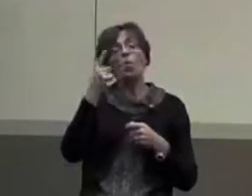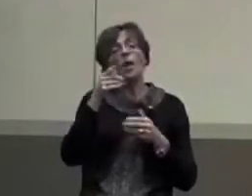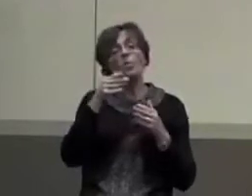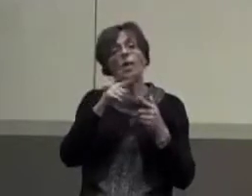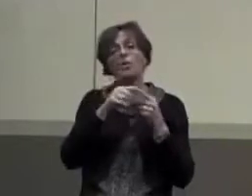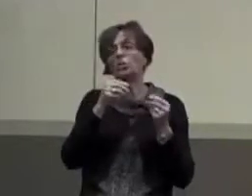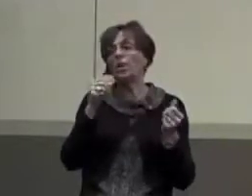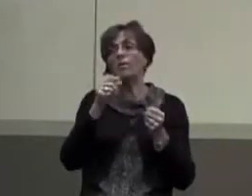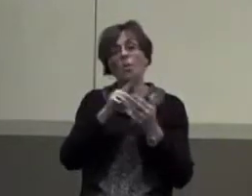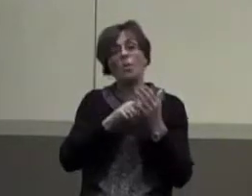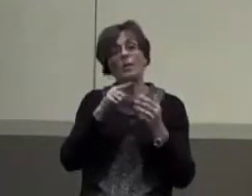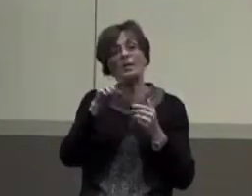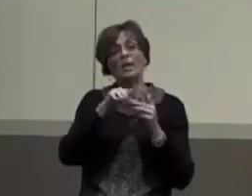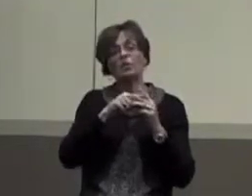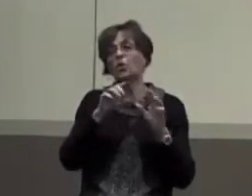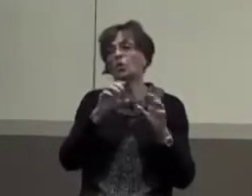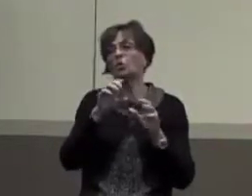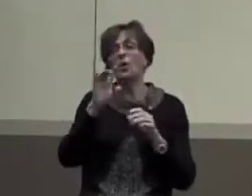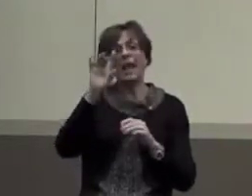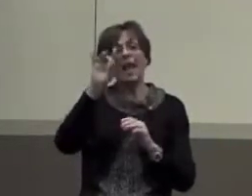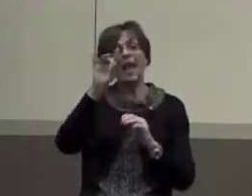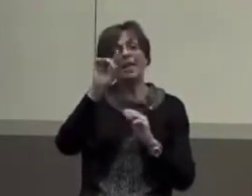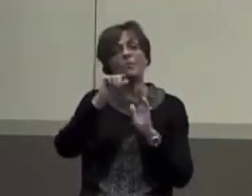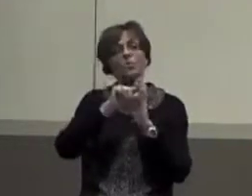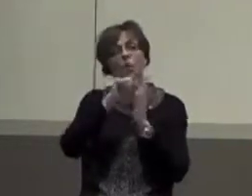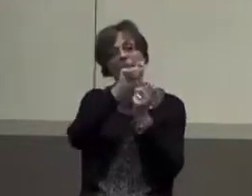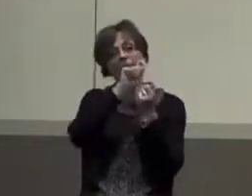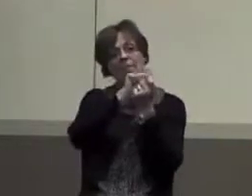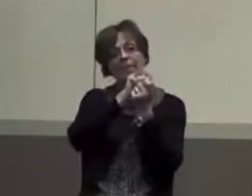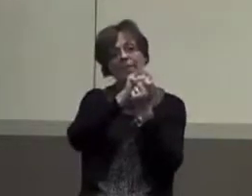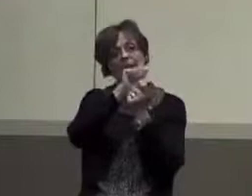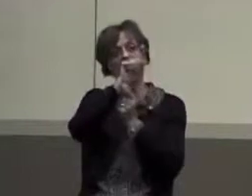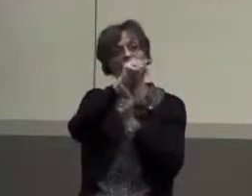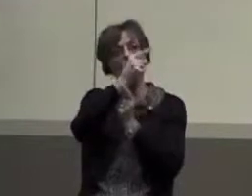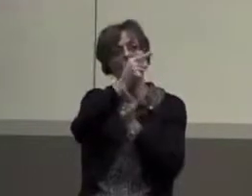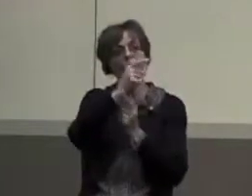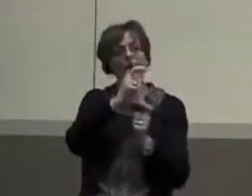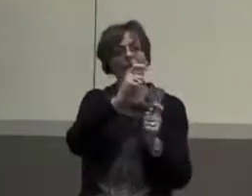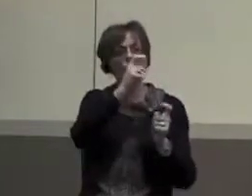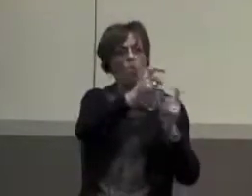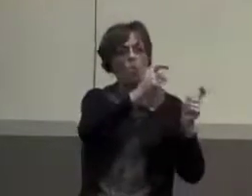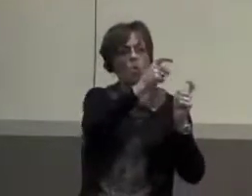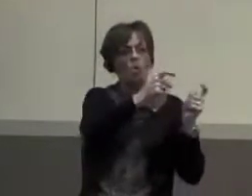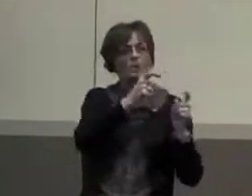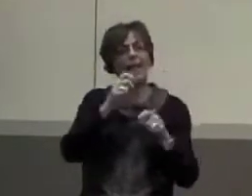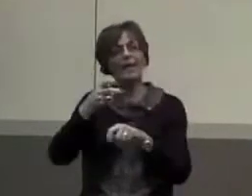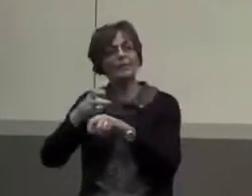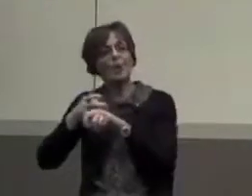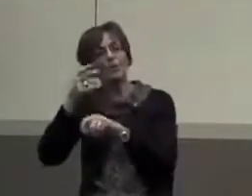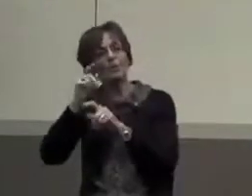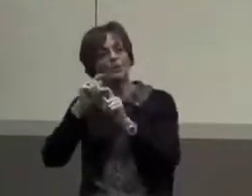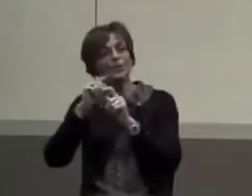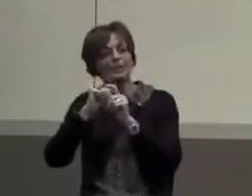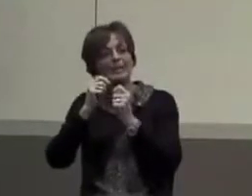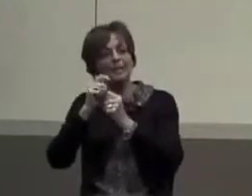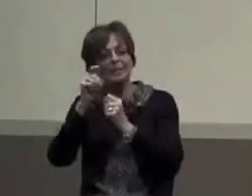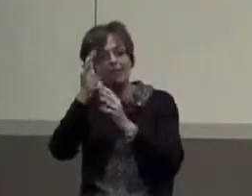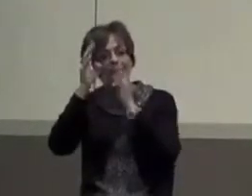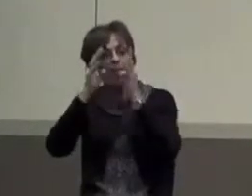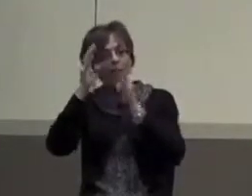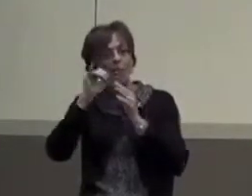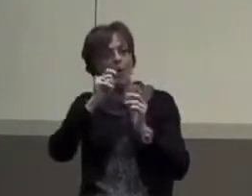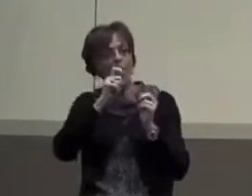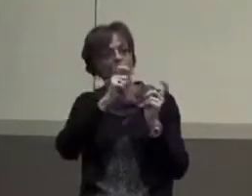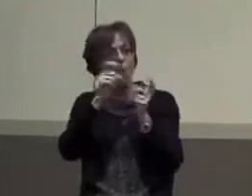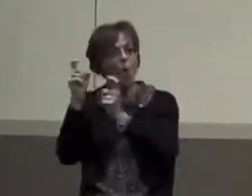do is 8th grade specific only rewards, and it's hard because there's teams that have to come up with what is these rewards,